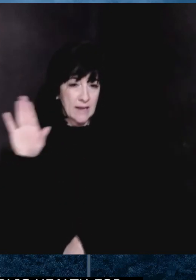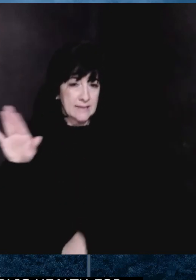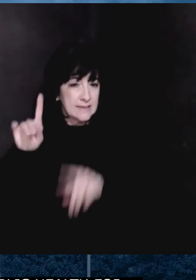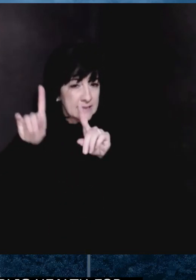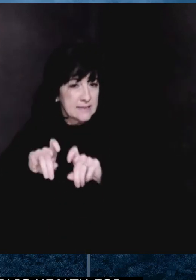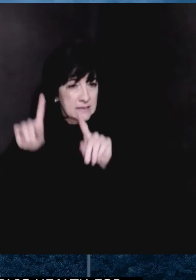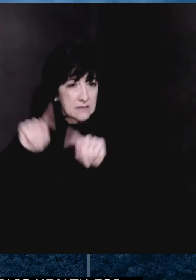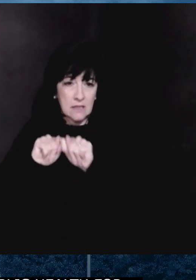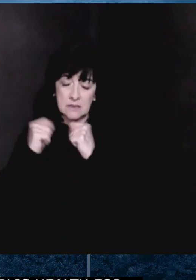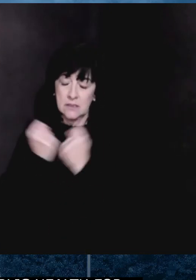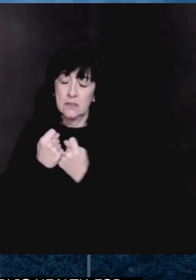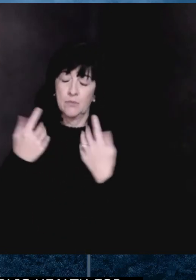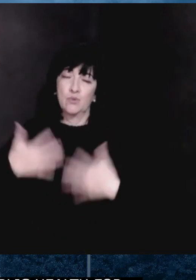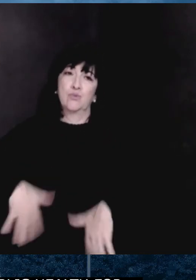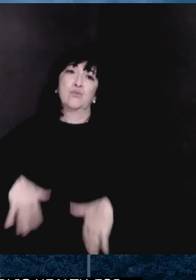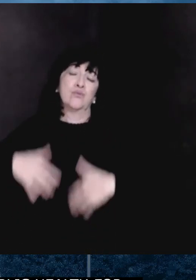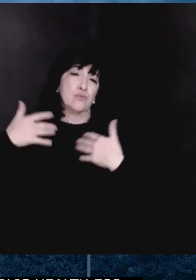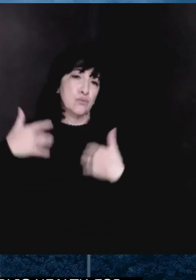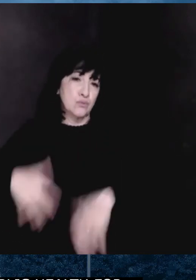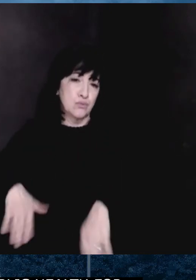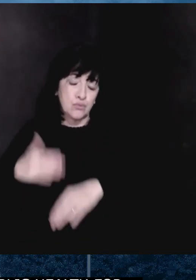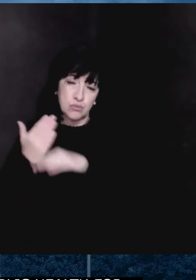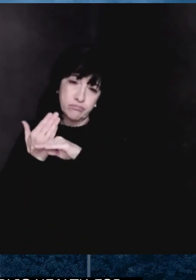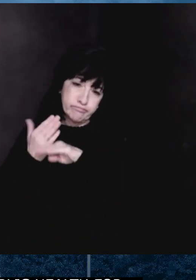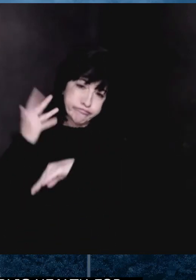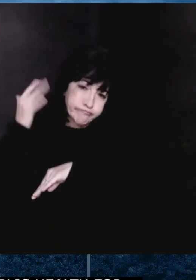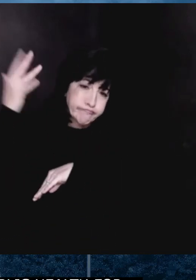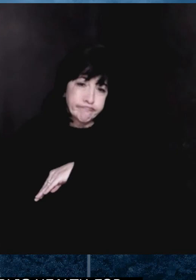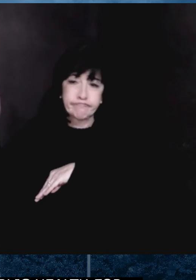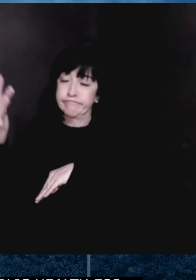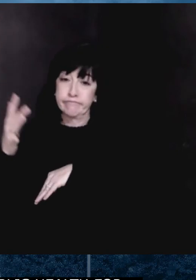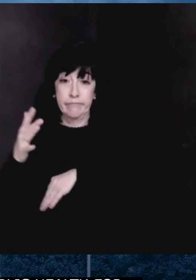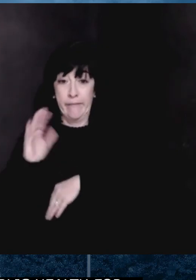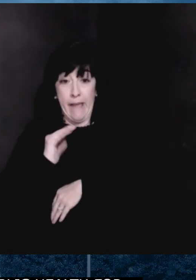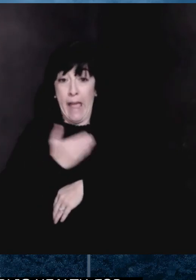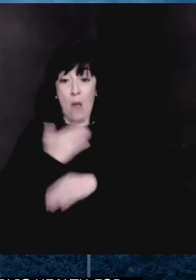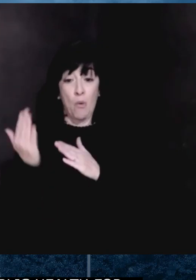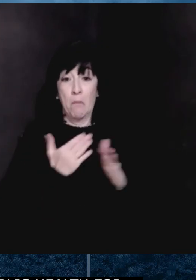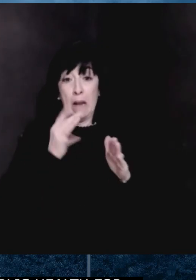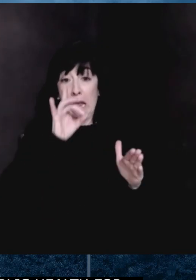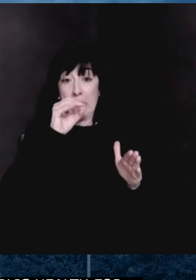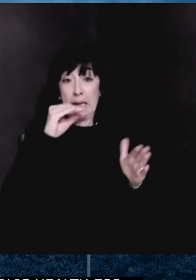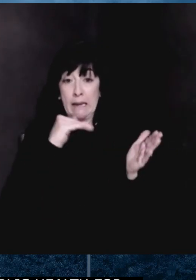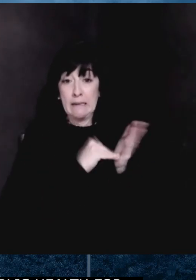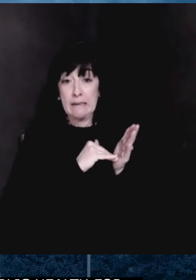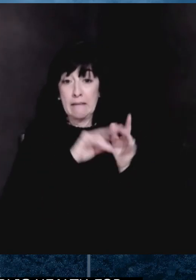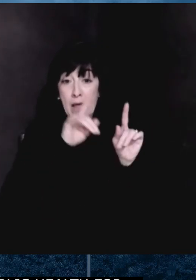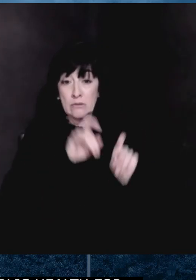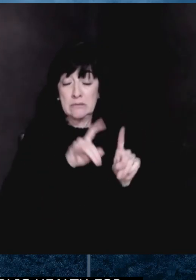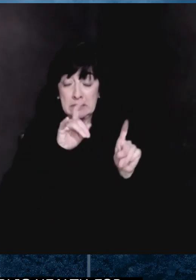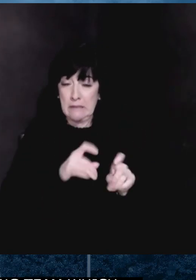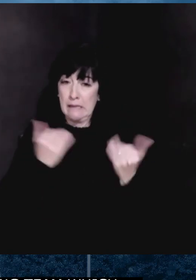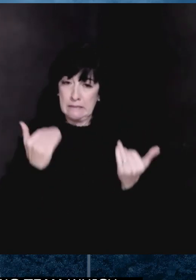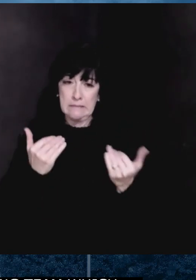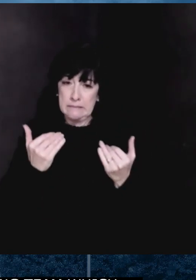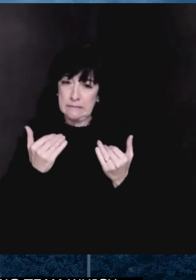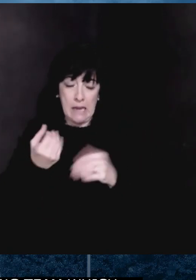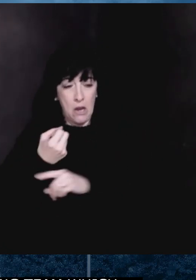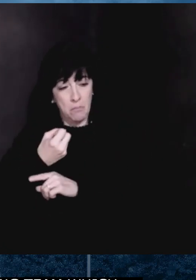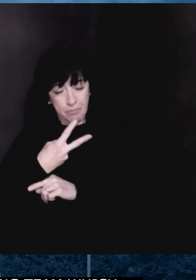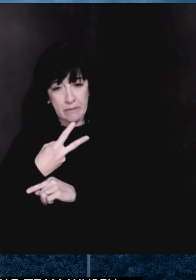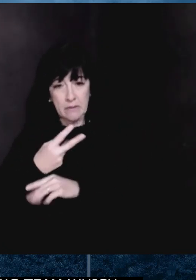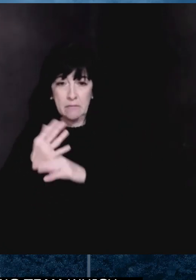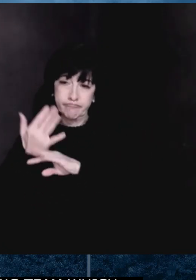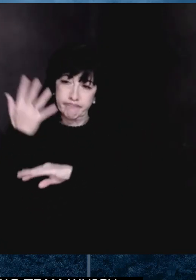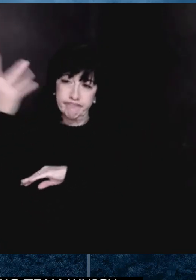an incredible job blowing past the 80,000 tests, which was our goal several months back, now well into the